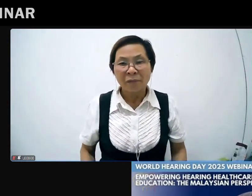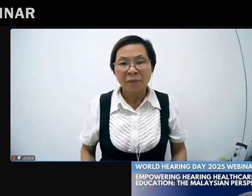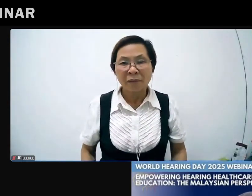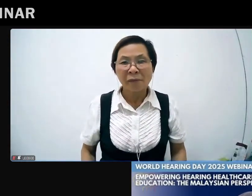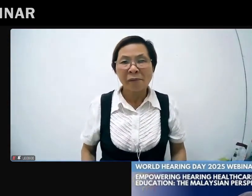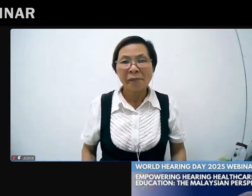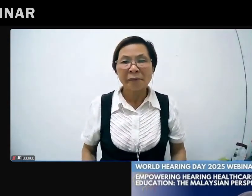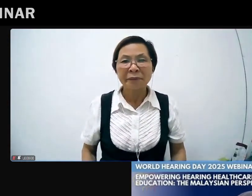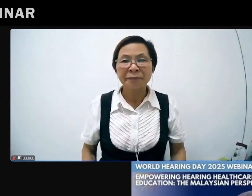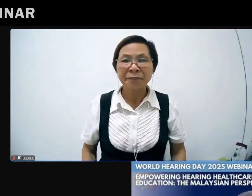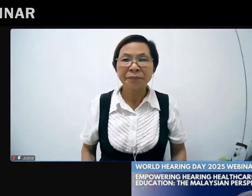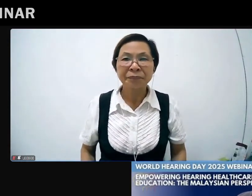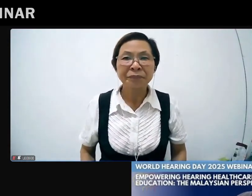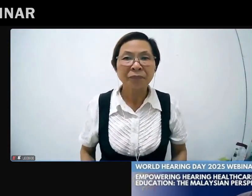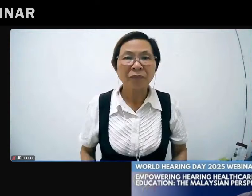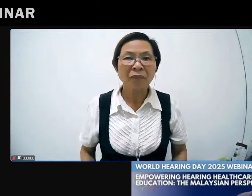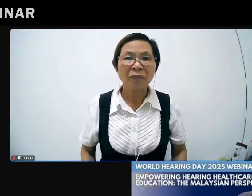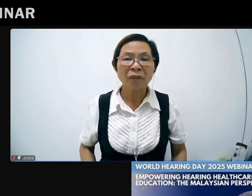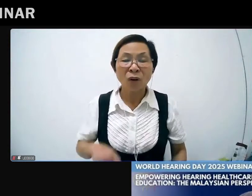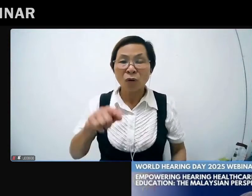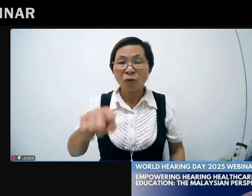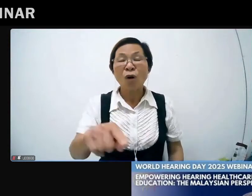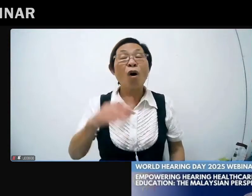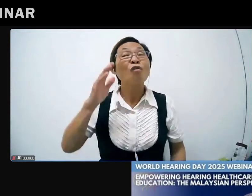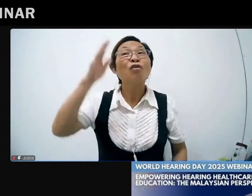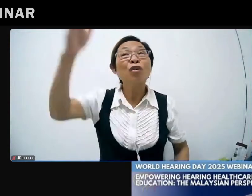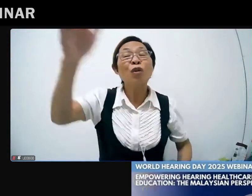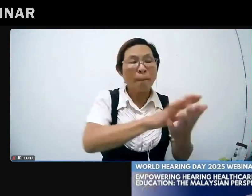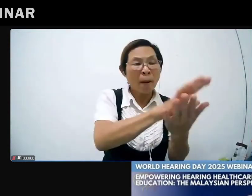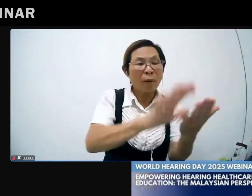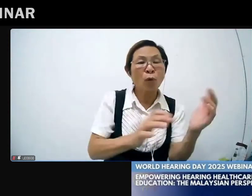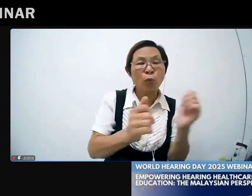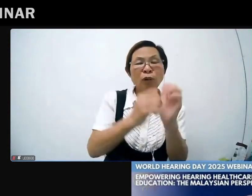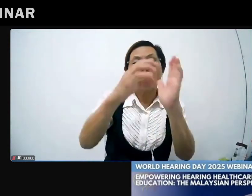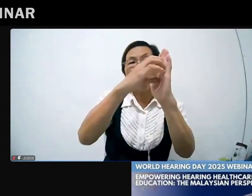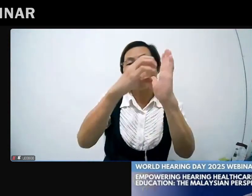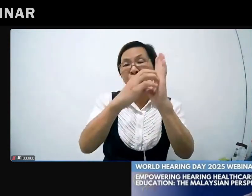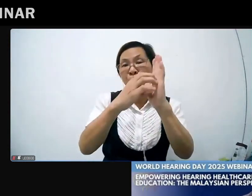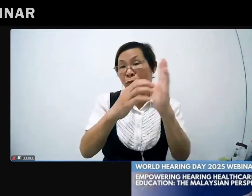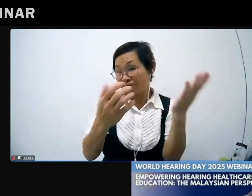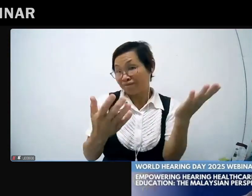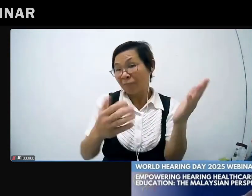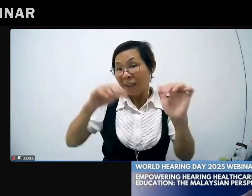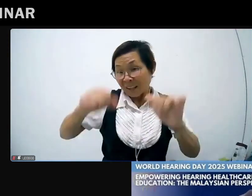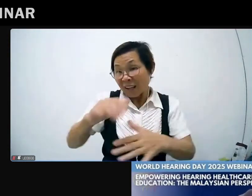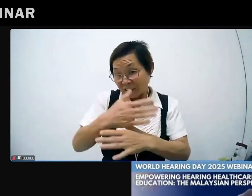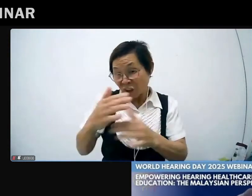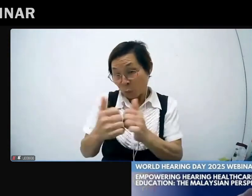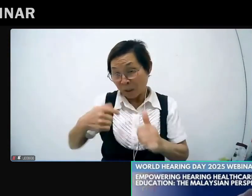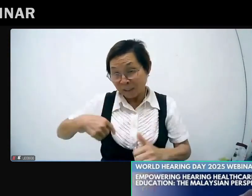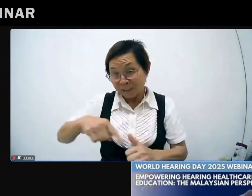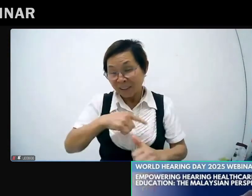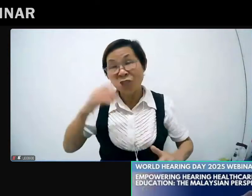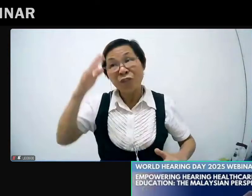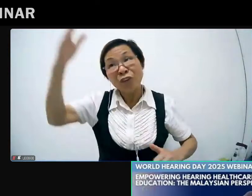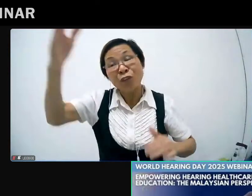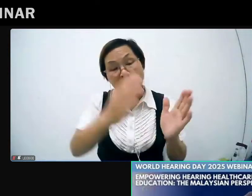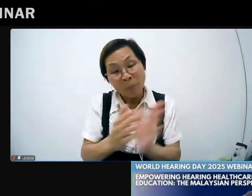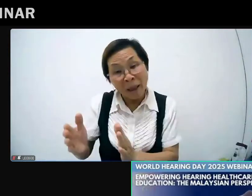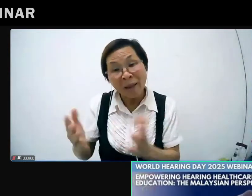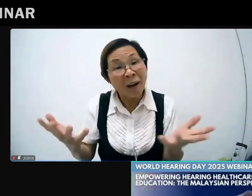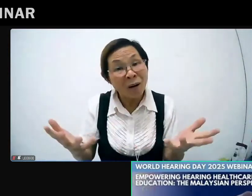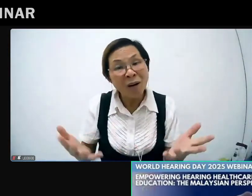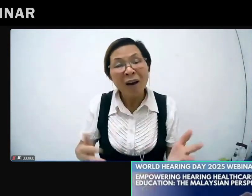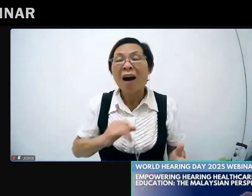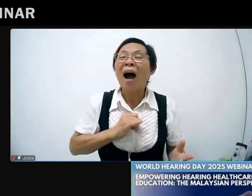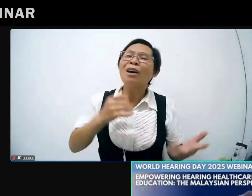Okay, what is your future planning with this model, Rabra, if you don't mind to share with us lah? Oh, What is like I